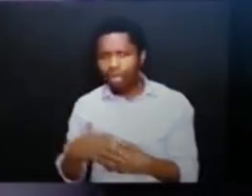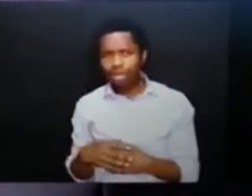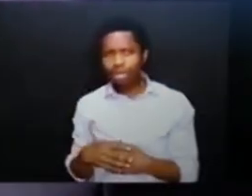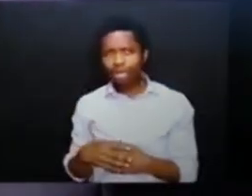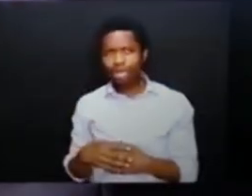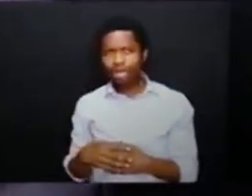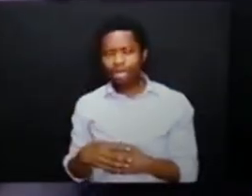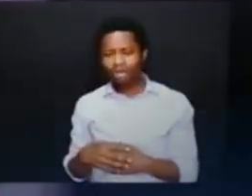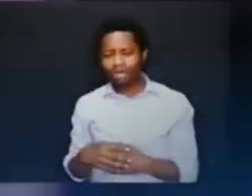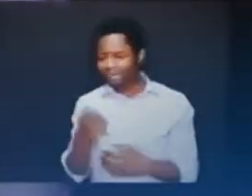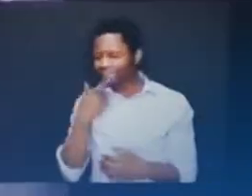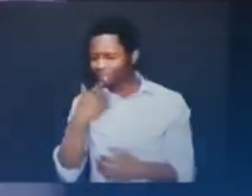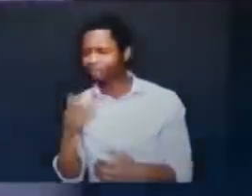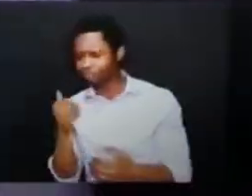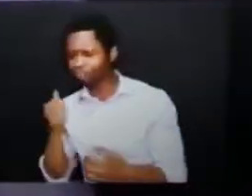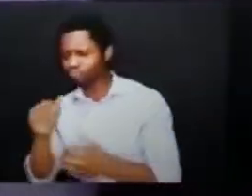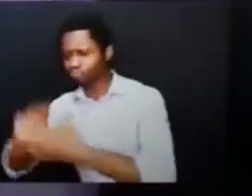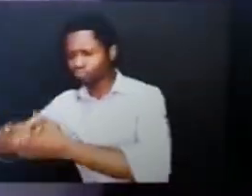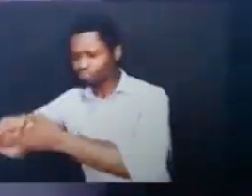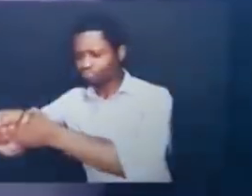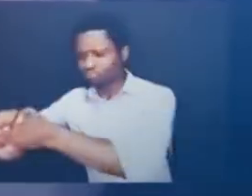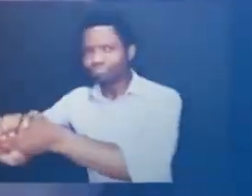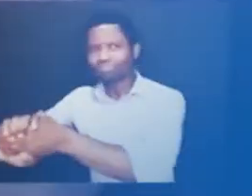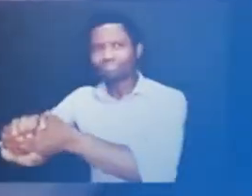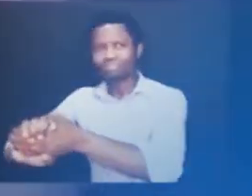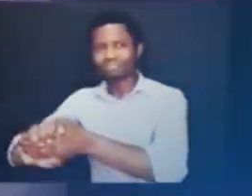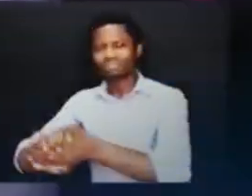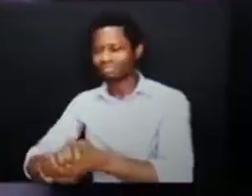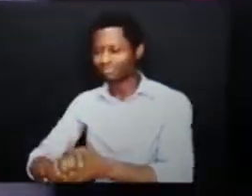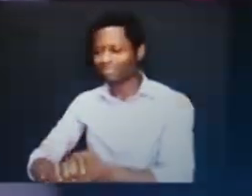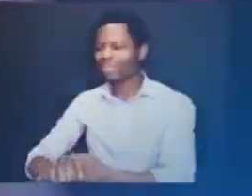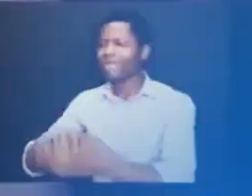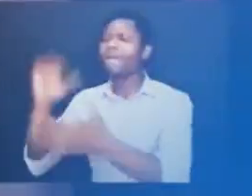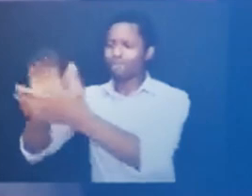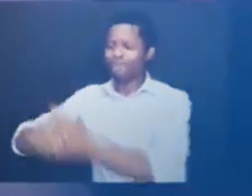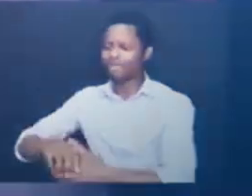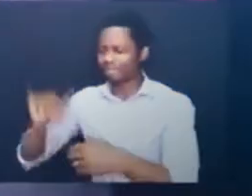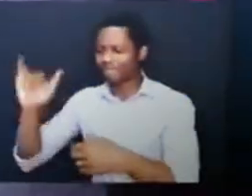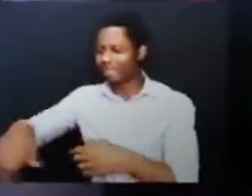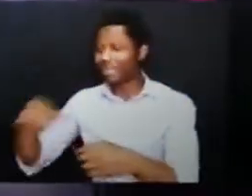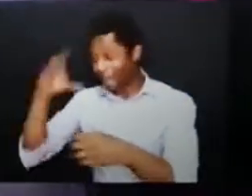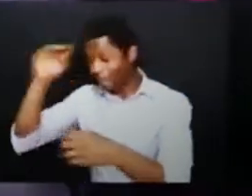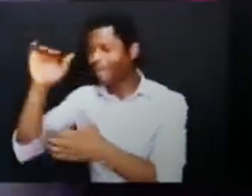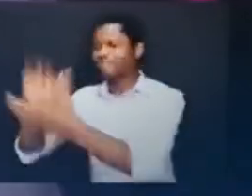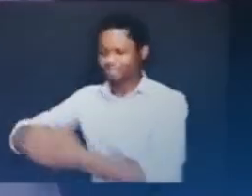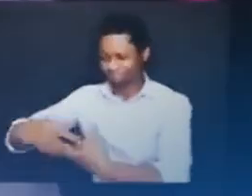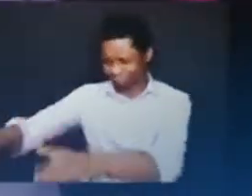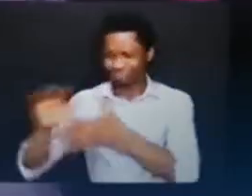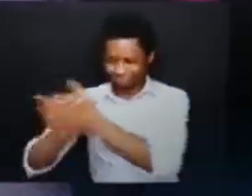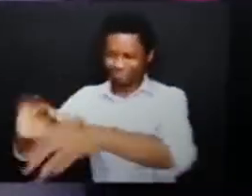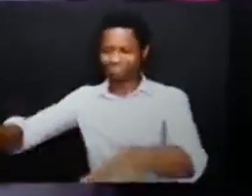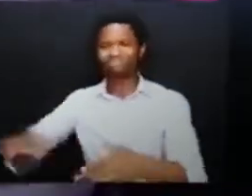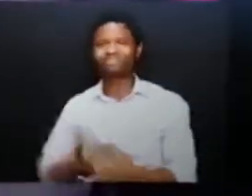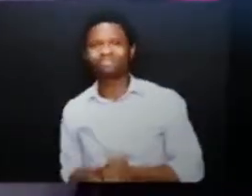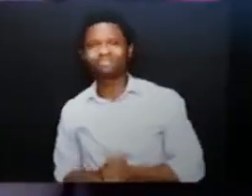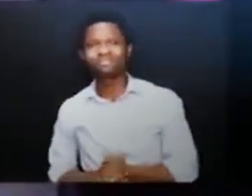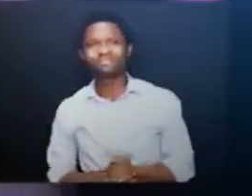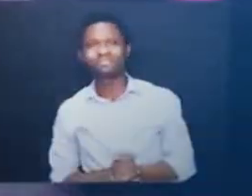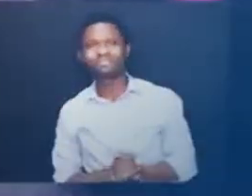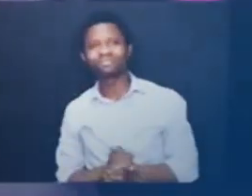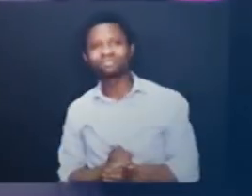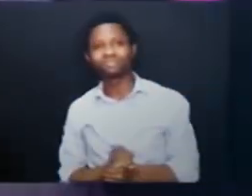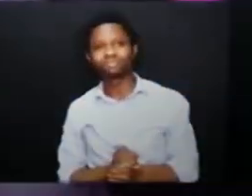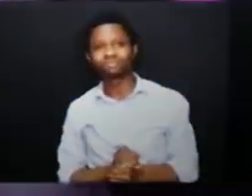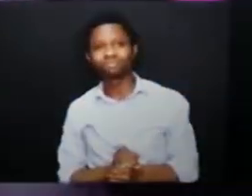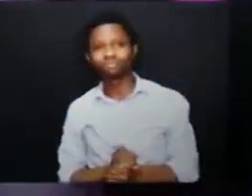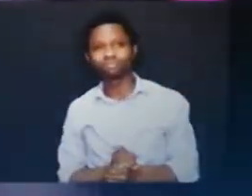said, Cham, Cham. Let me catch and say, ah, give marry me that guy, marry that guy. Ah, what you know? Ah, marry that guy. So, Eric, ah, tall, I said, don't just, I'm